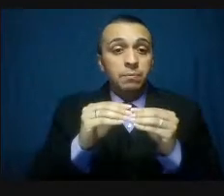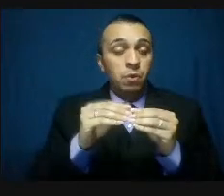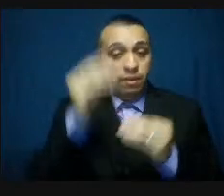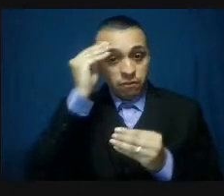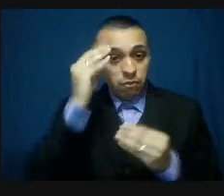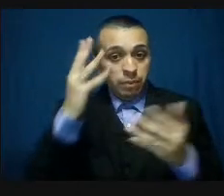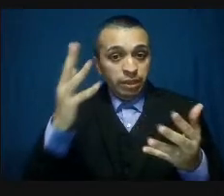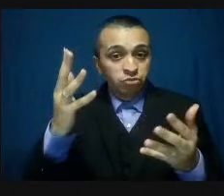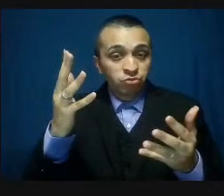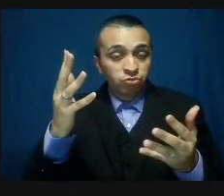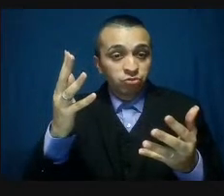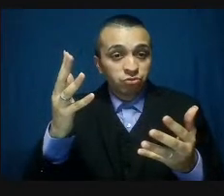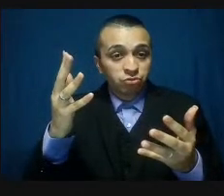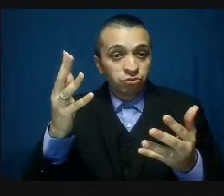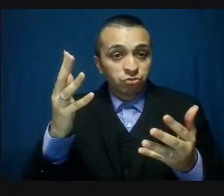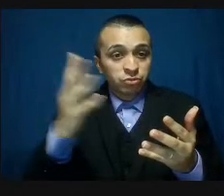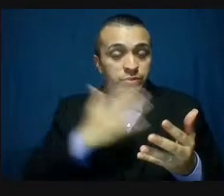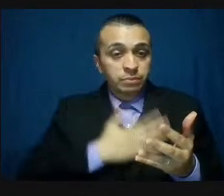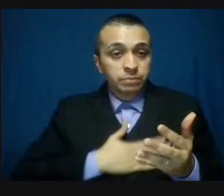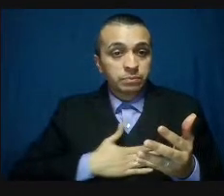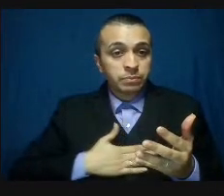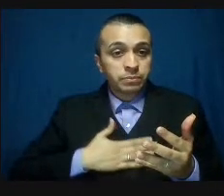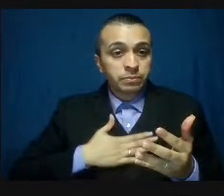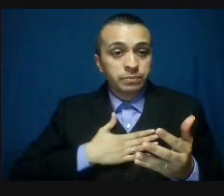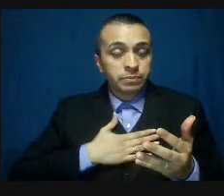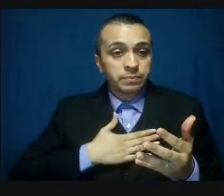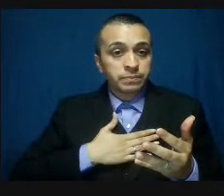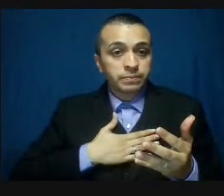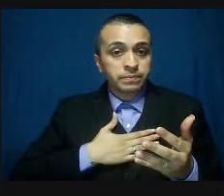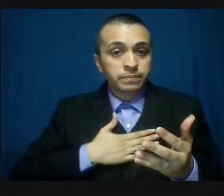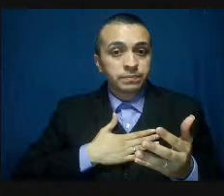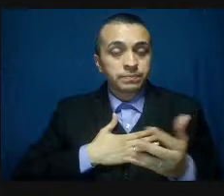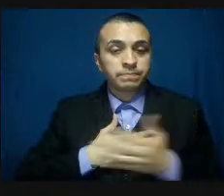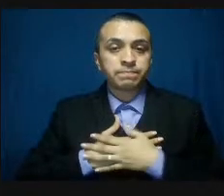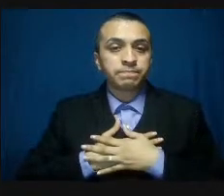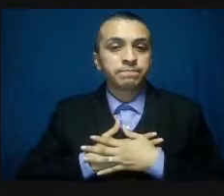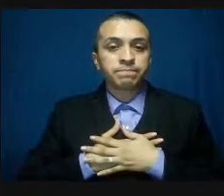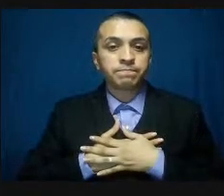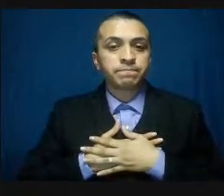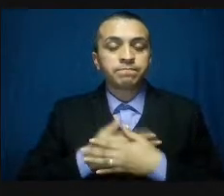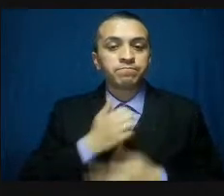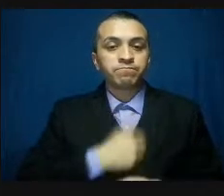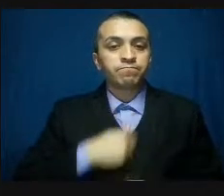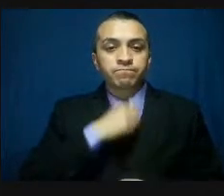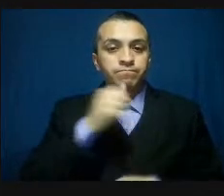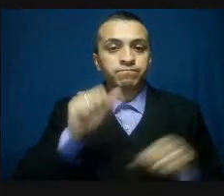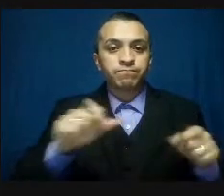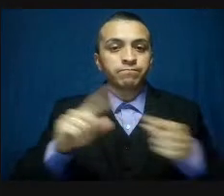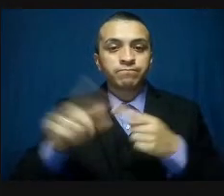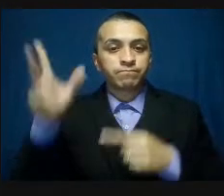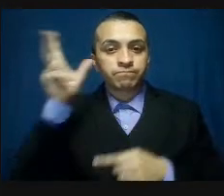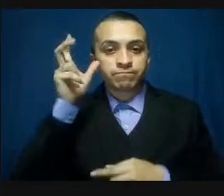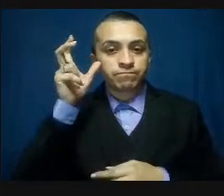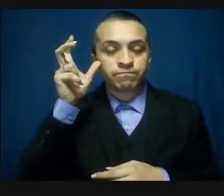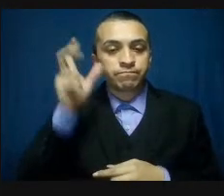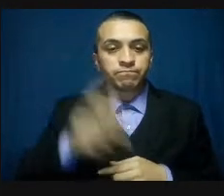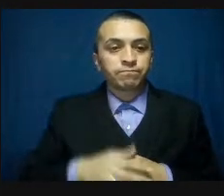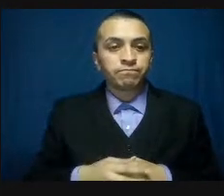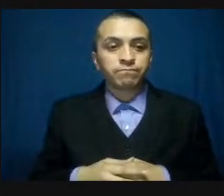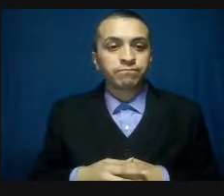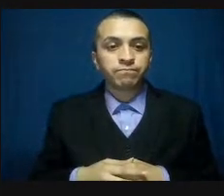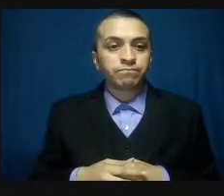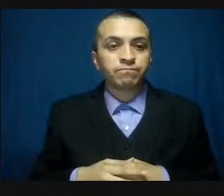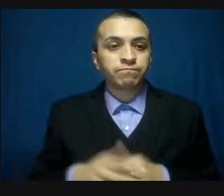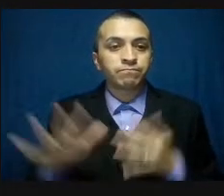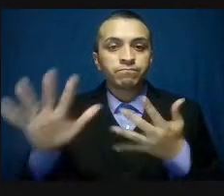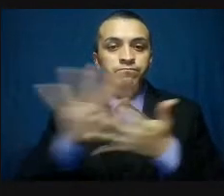air district. They may be able to put one out there. And for Huntington Lake specifically, look at both North Fork and Prather. They're a little down valley